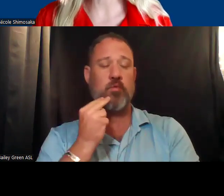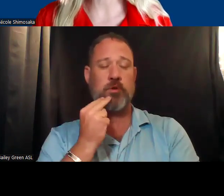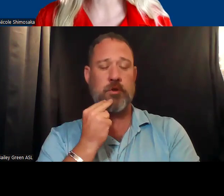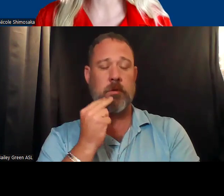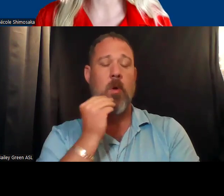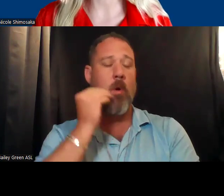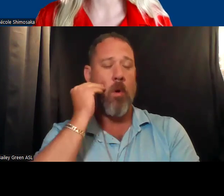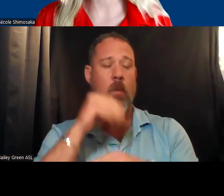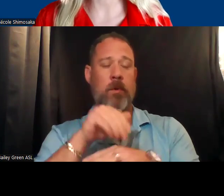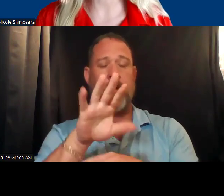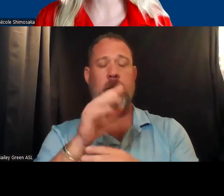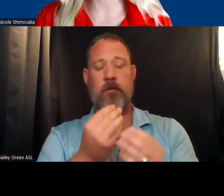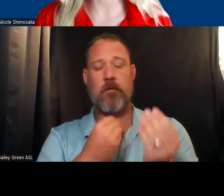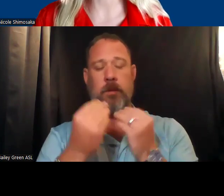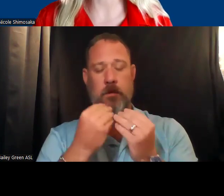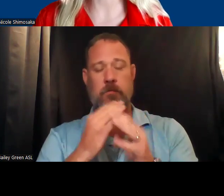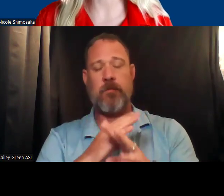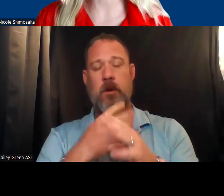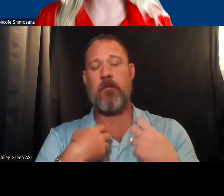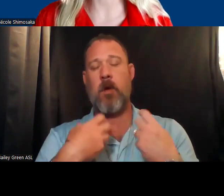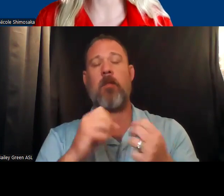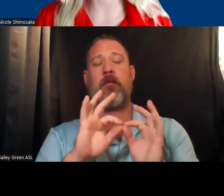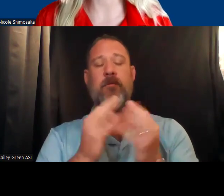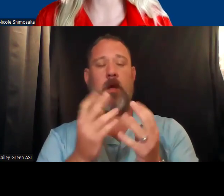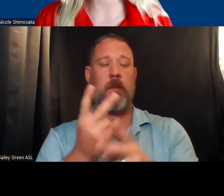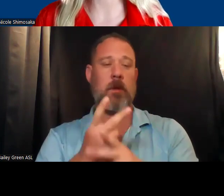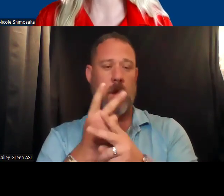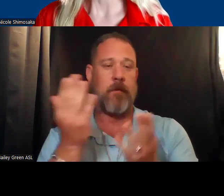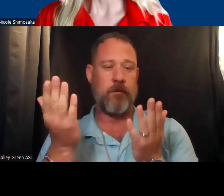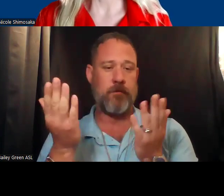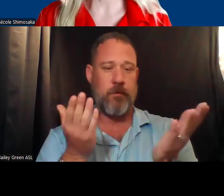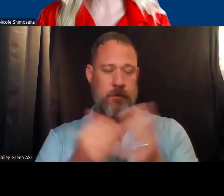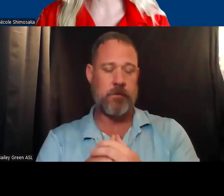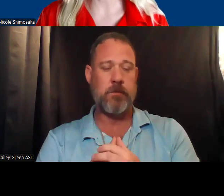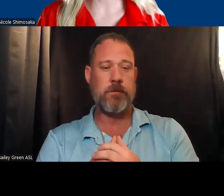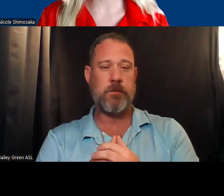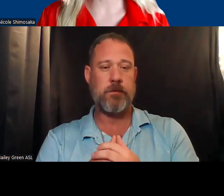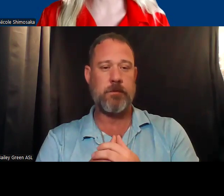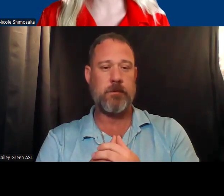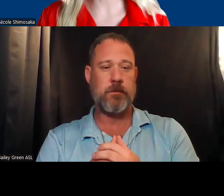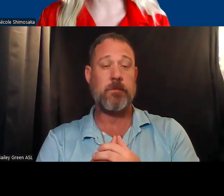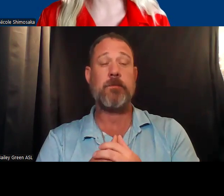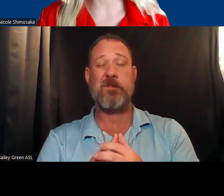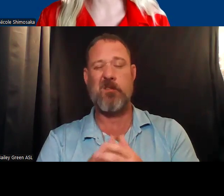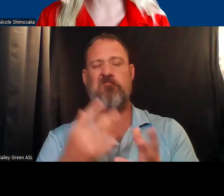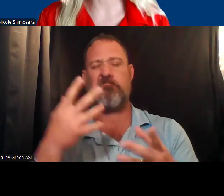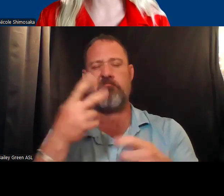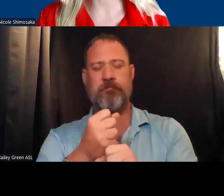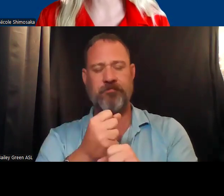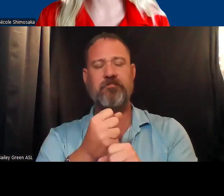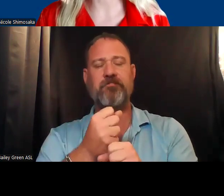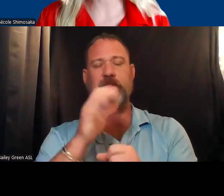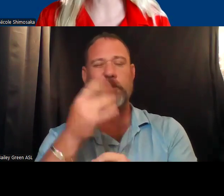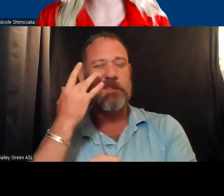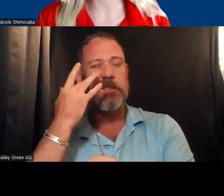home delivered meals, preventative health, and family caregiver services. So in short, the Interstate Funding Formula is